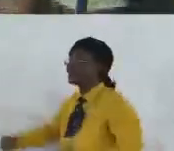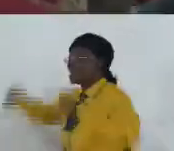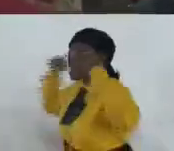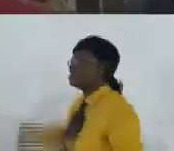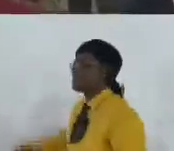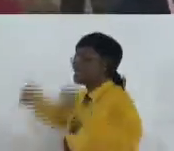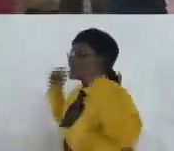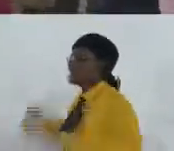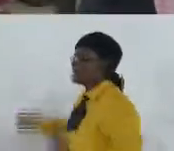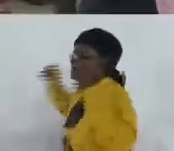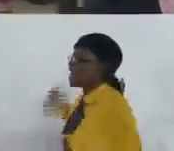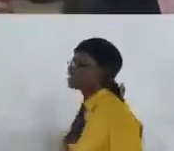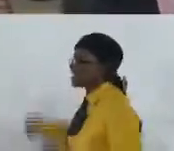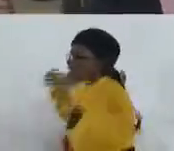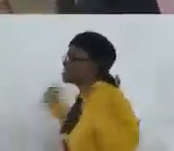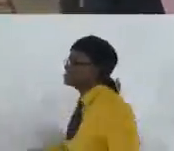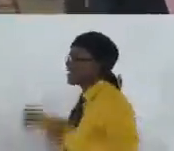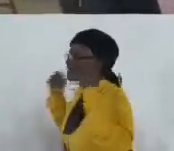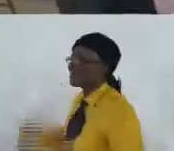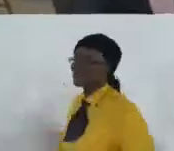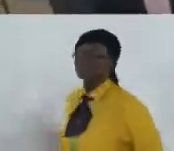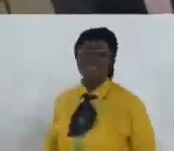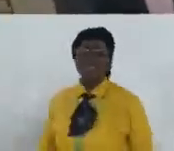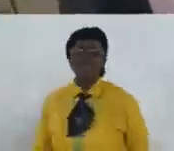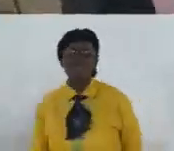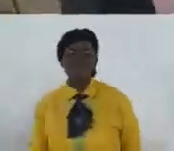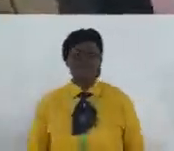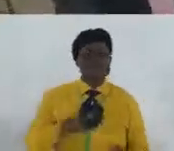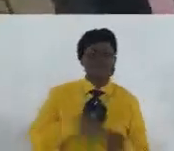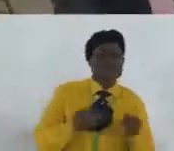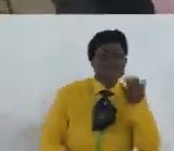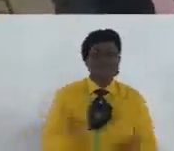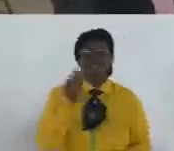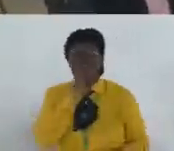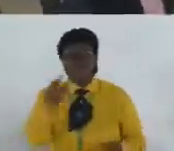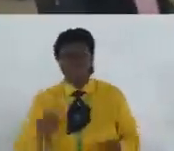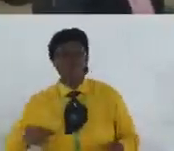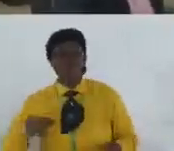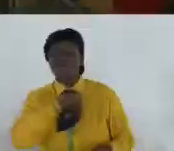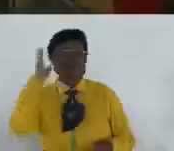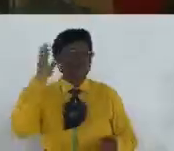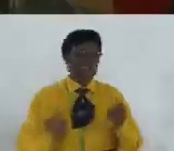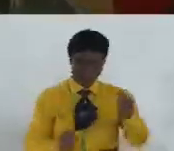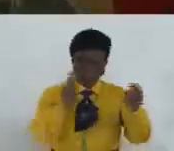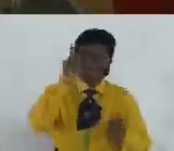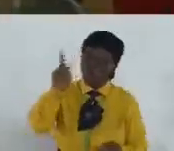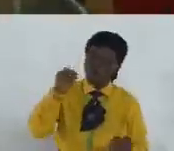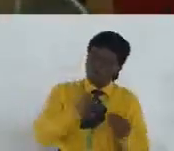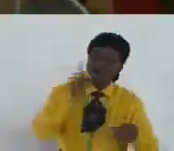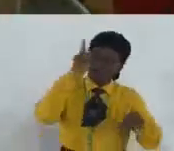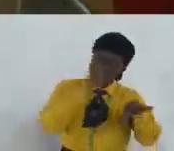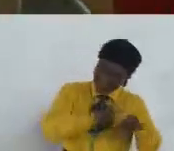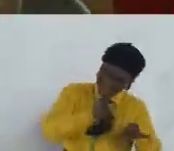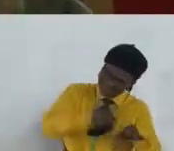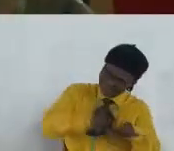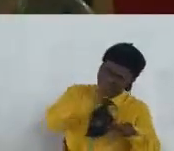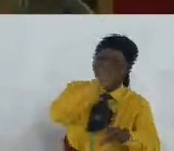Maybe we want to try that song one more time. I am rejoicing, my name has